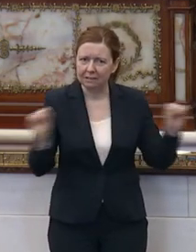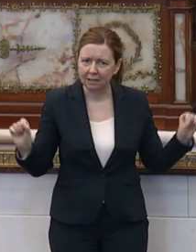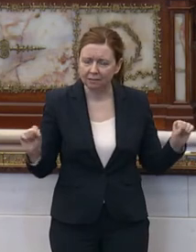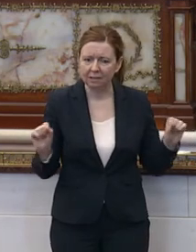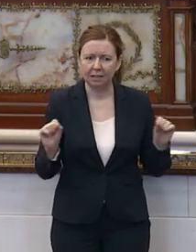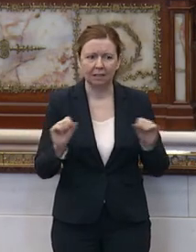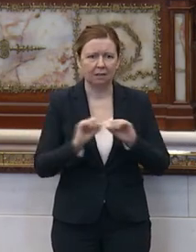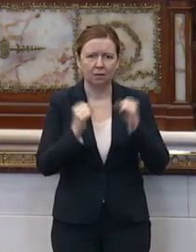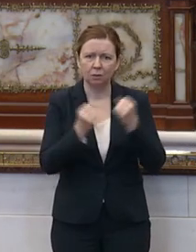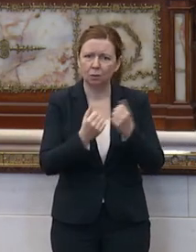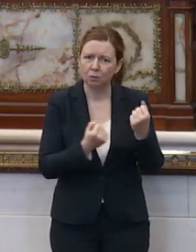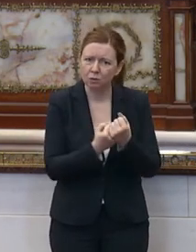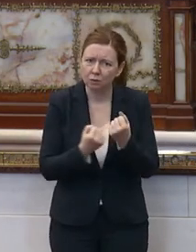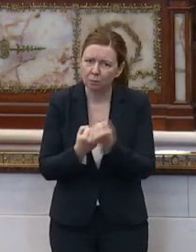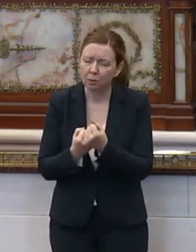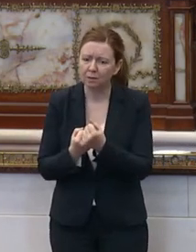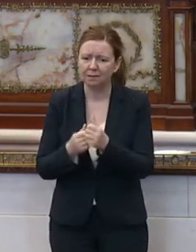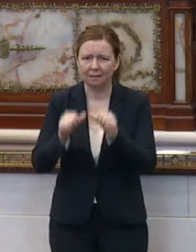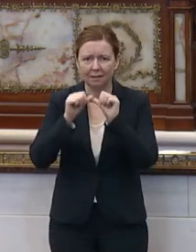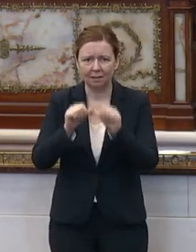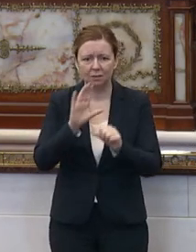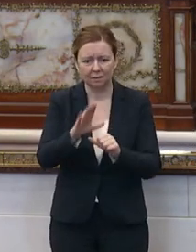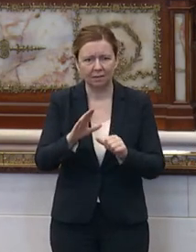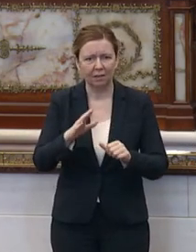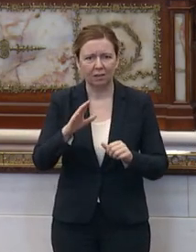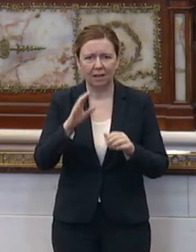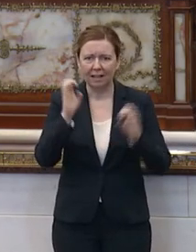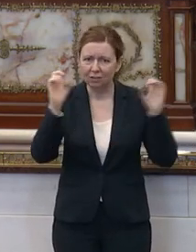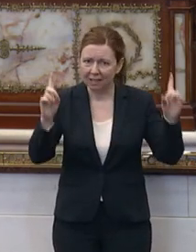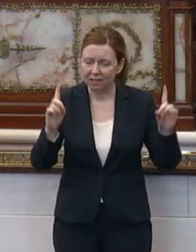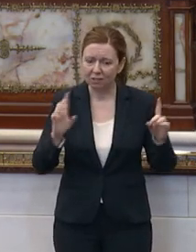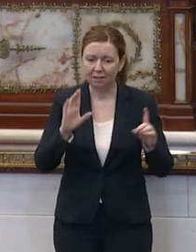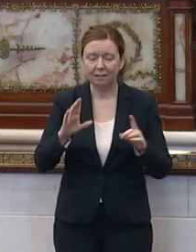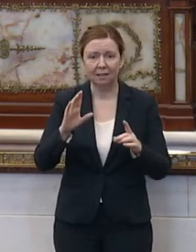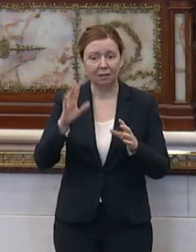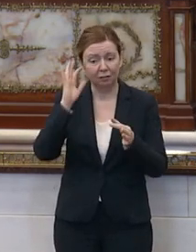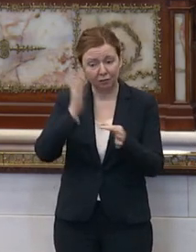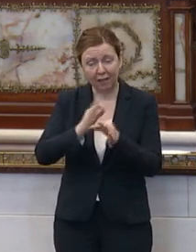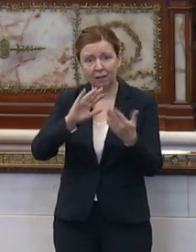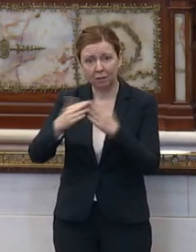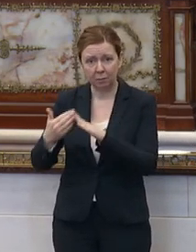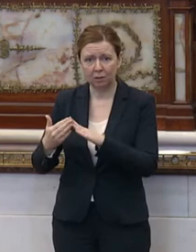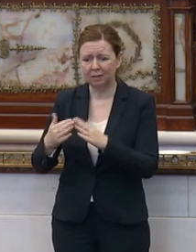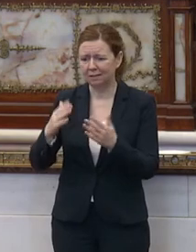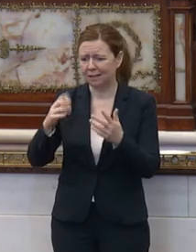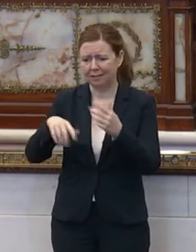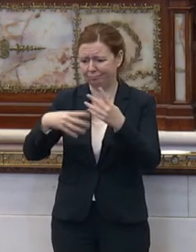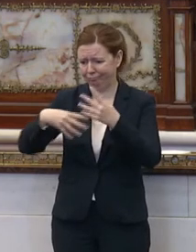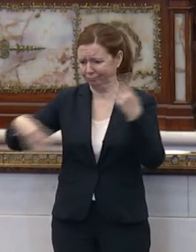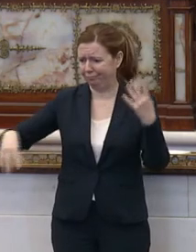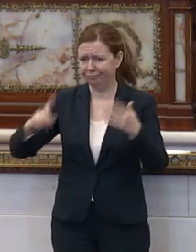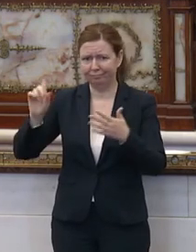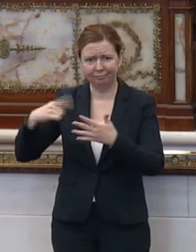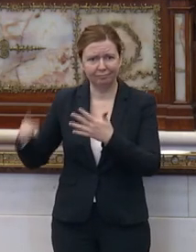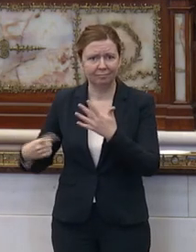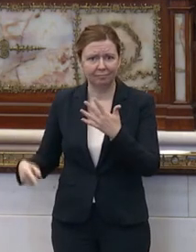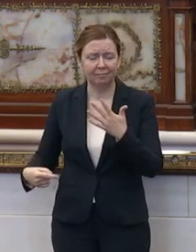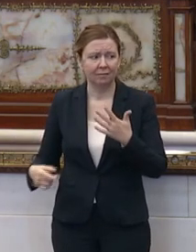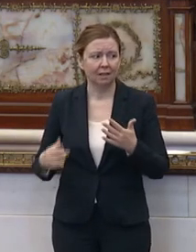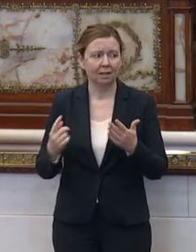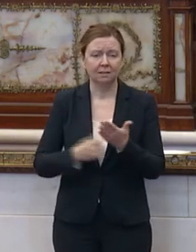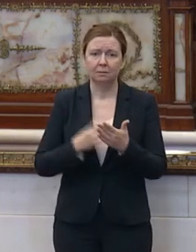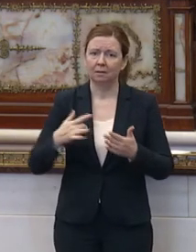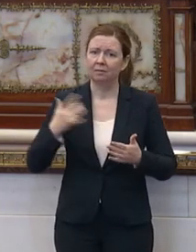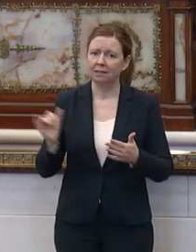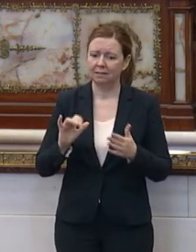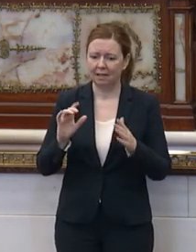their social supports, the continuity of their kids' education, their faith communities, and the list goes on. Sometimes it feels like